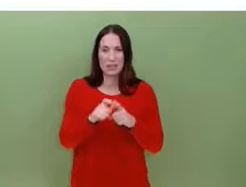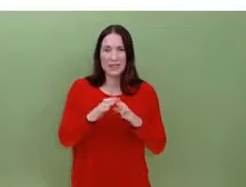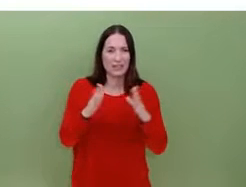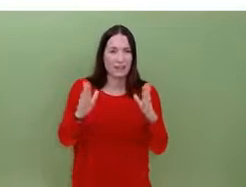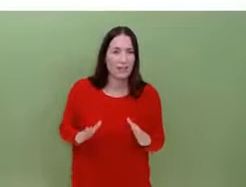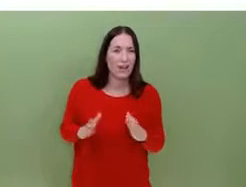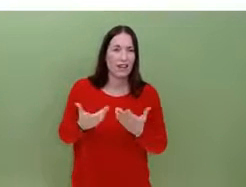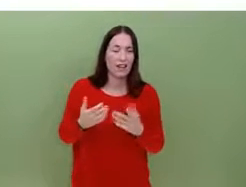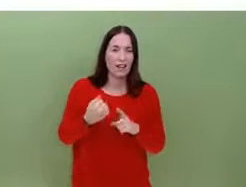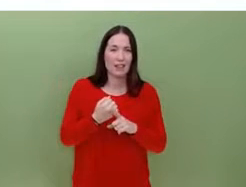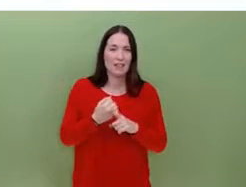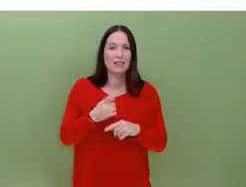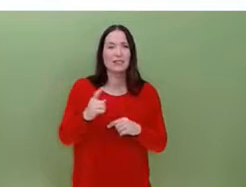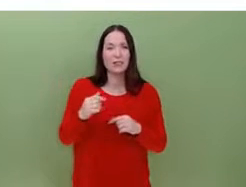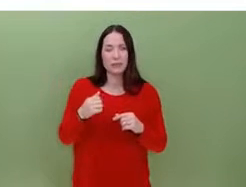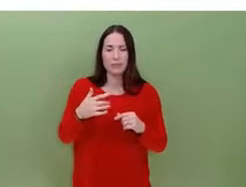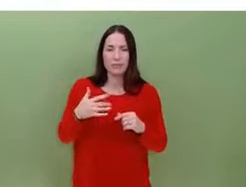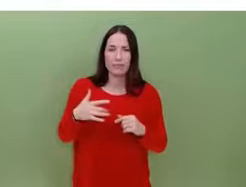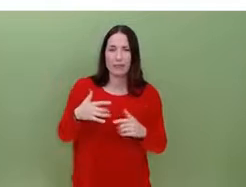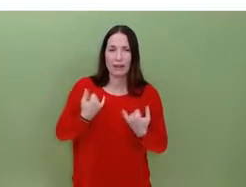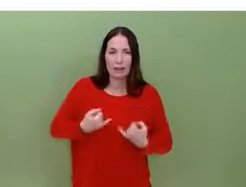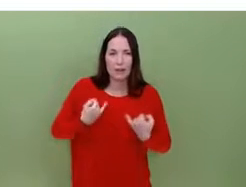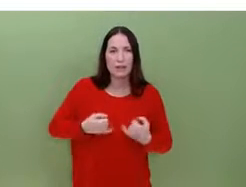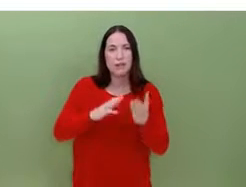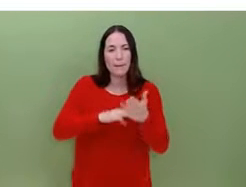illness, homeschooling, parental anxiety,